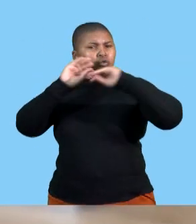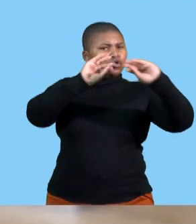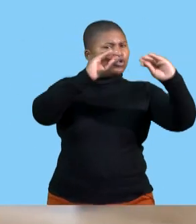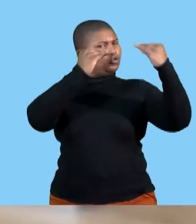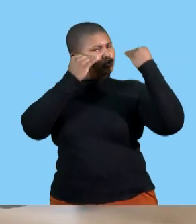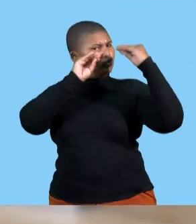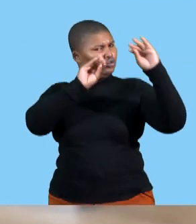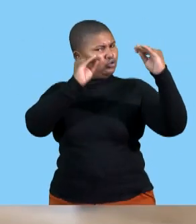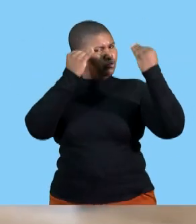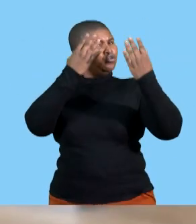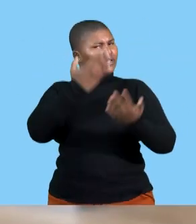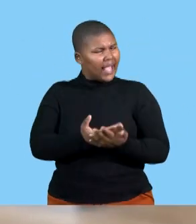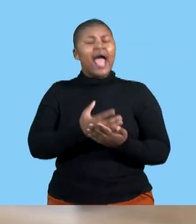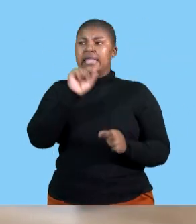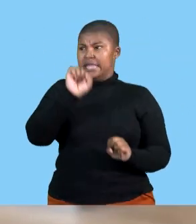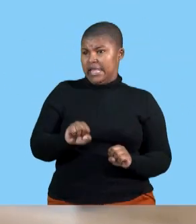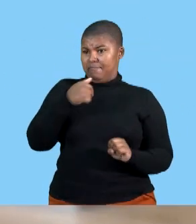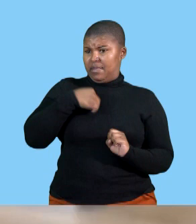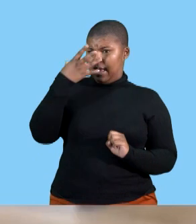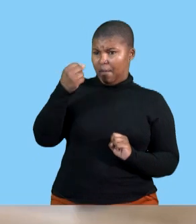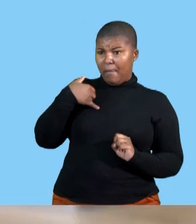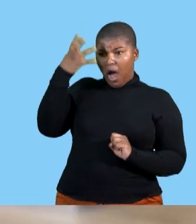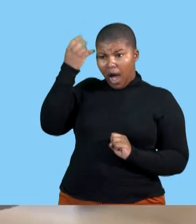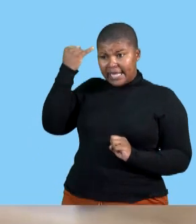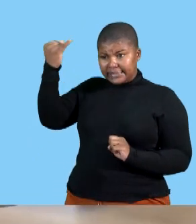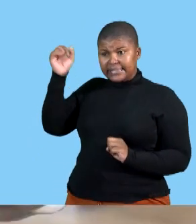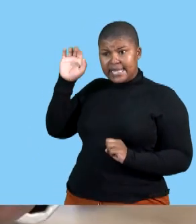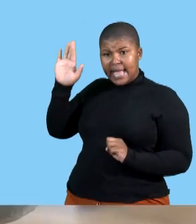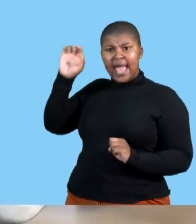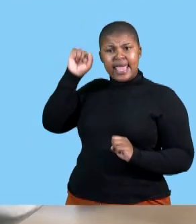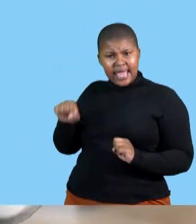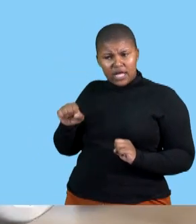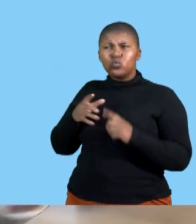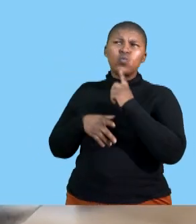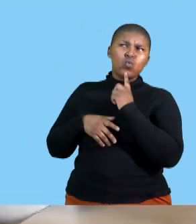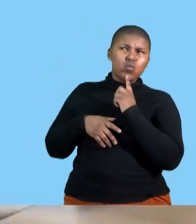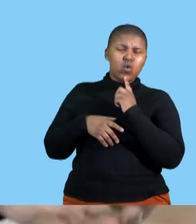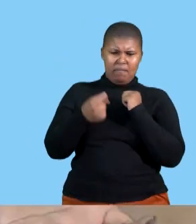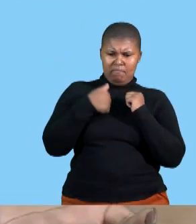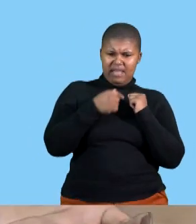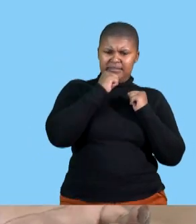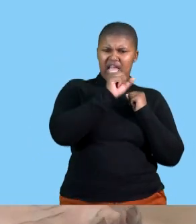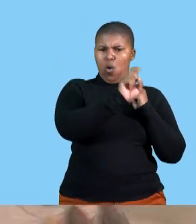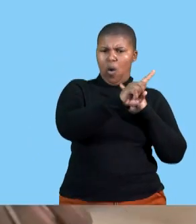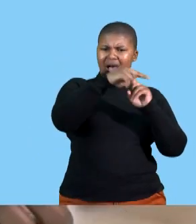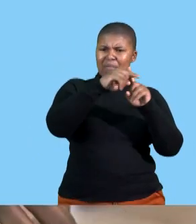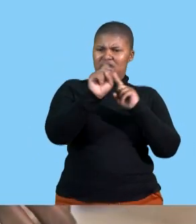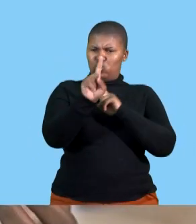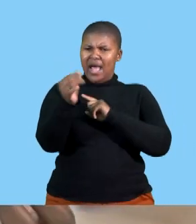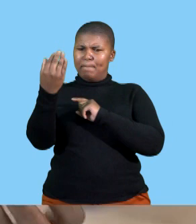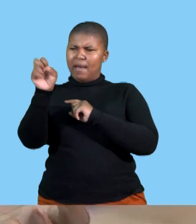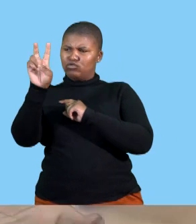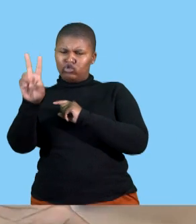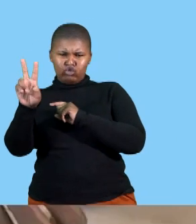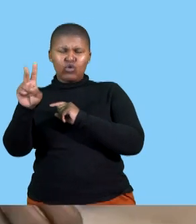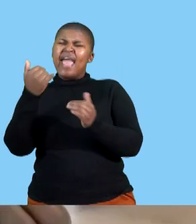what, there's another way of getting 2 as an answer other than saying 1 plus 1 equals to 2. So you can say